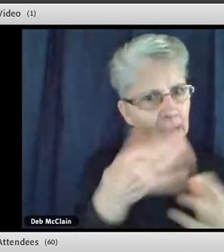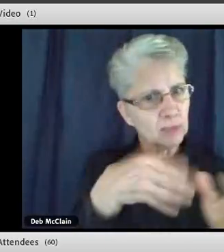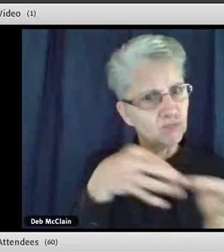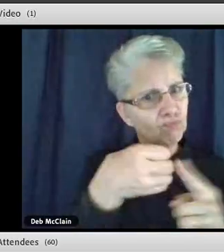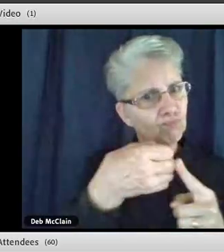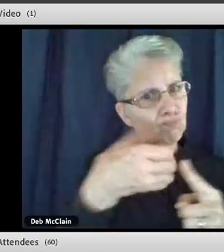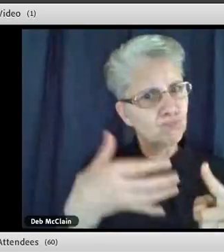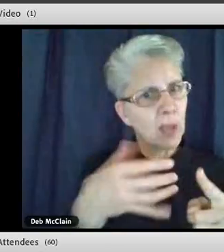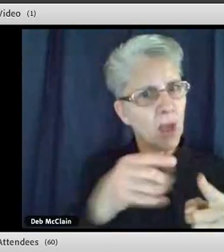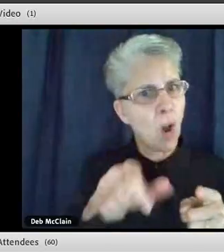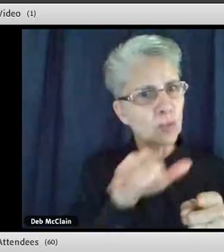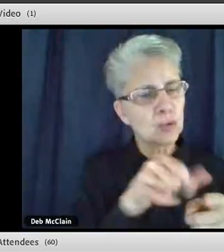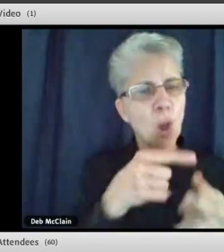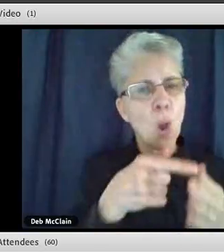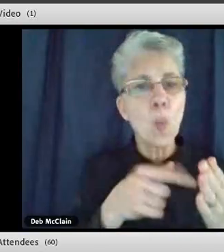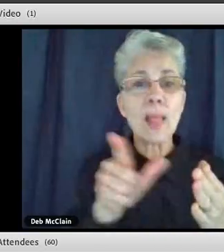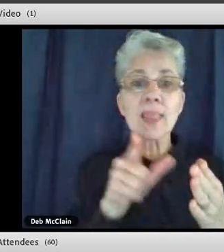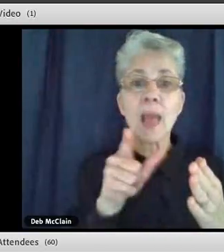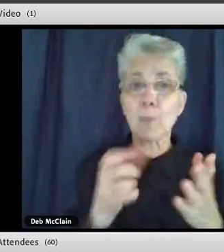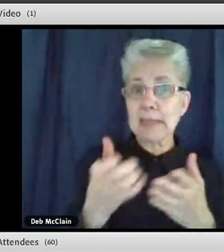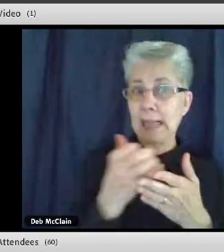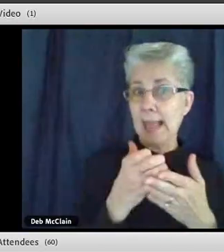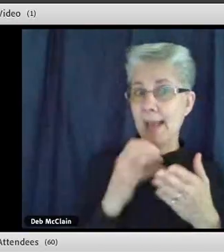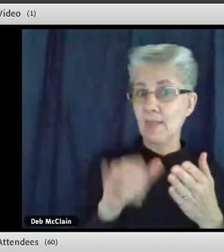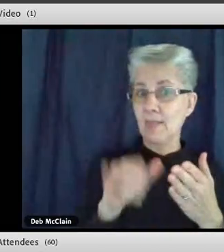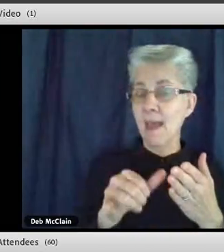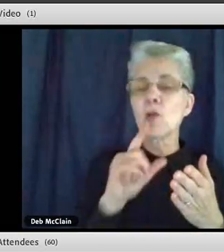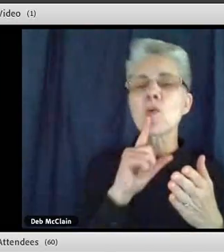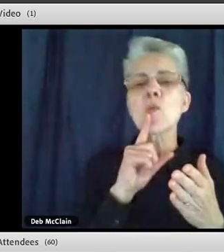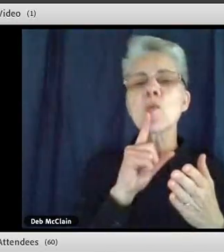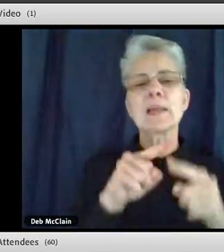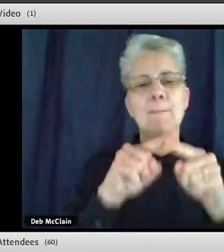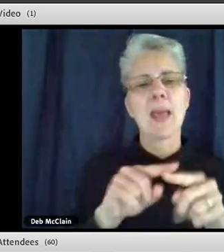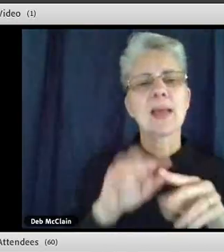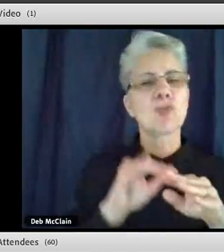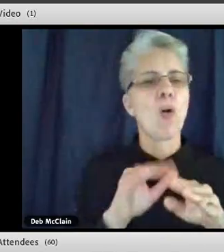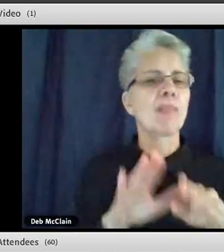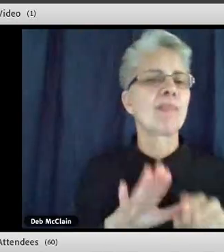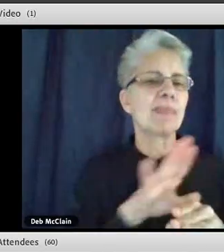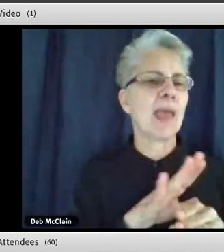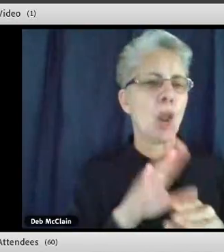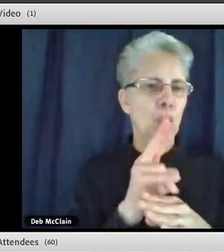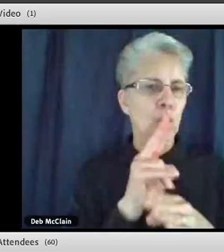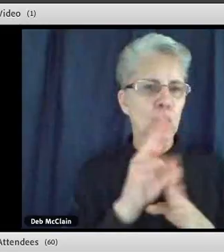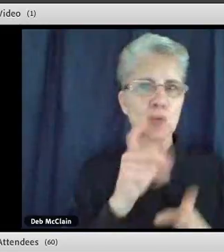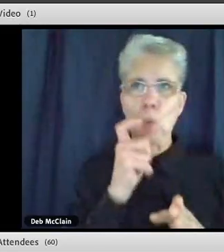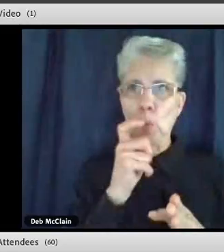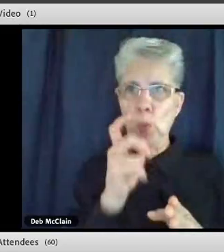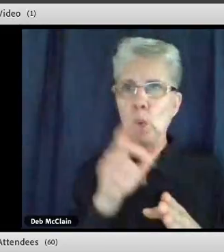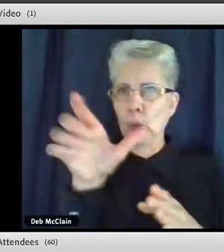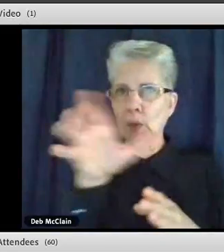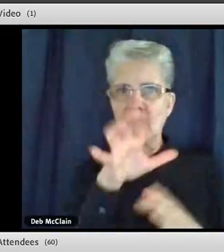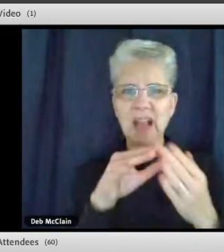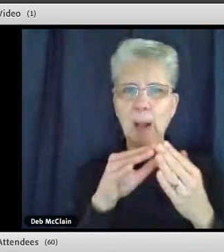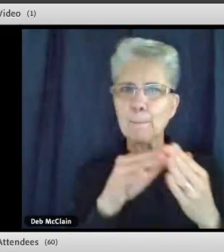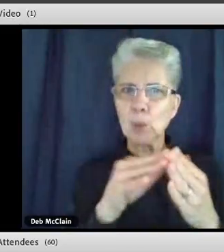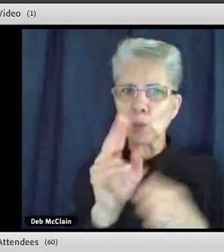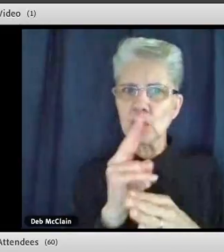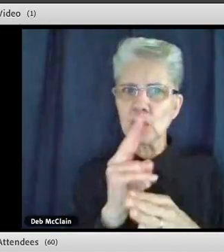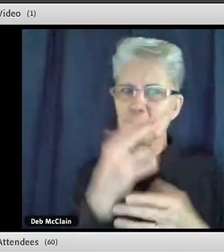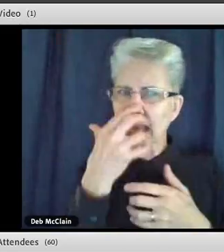well, and what libraries collect really will depend on their user population, their community, what they're interested